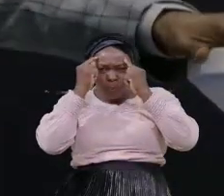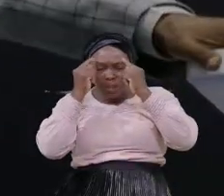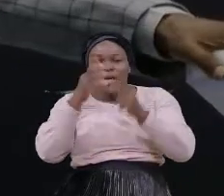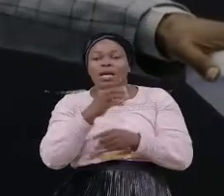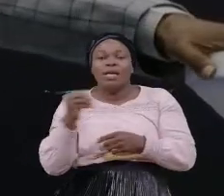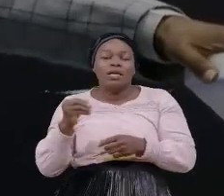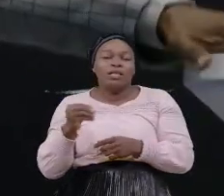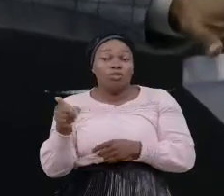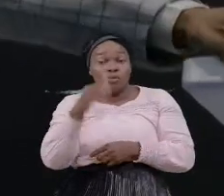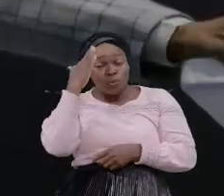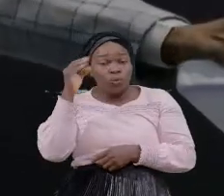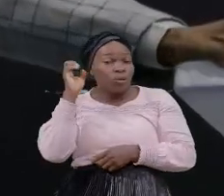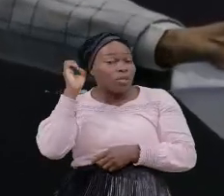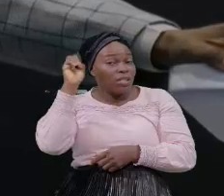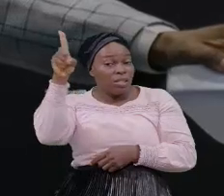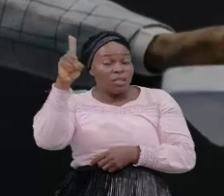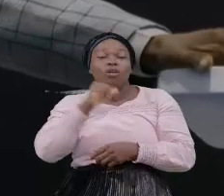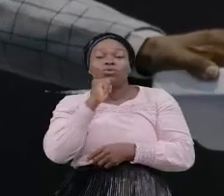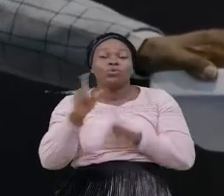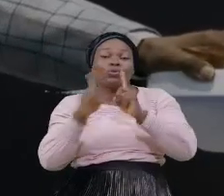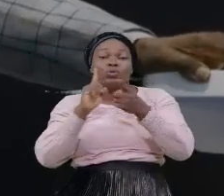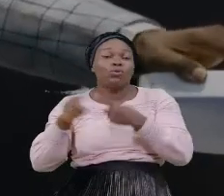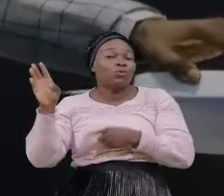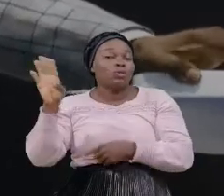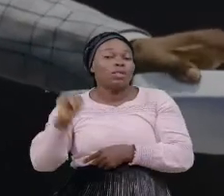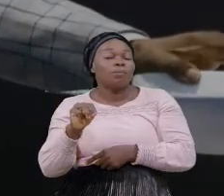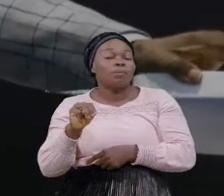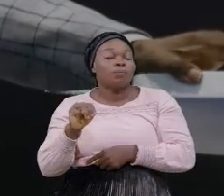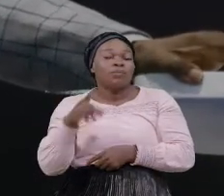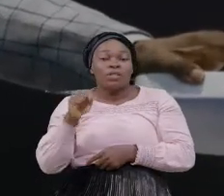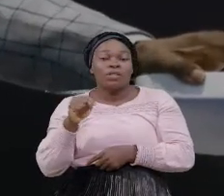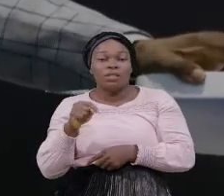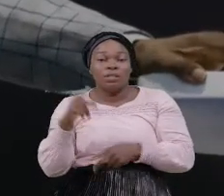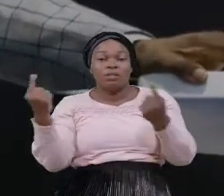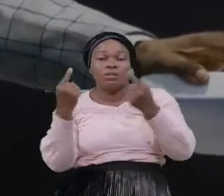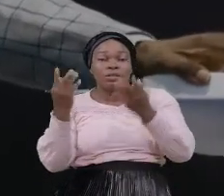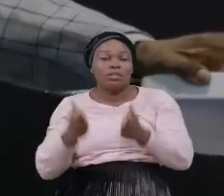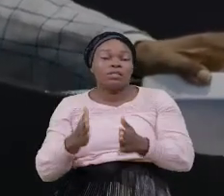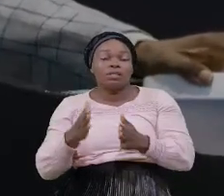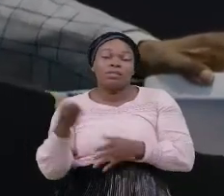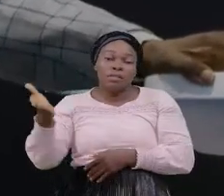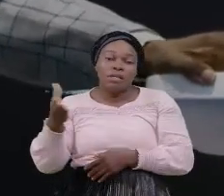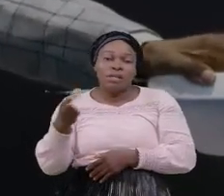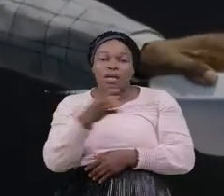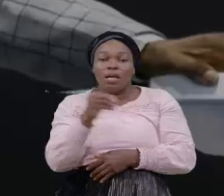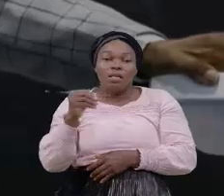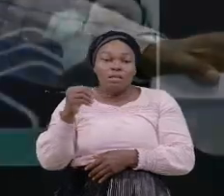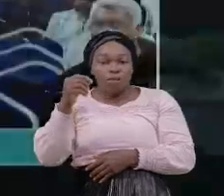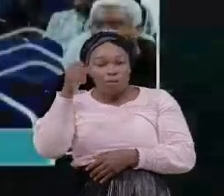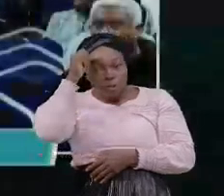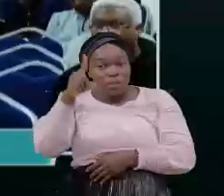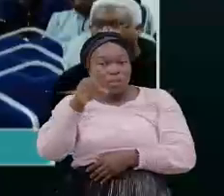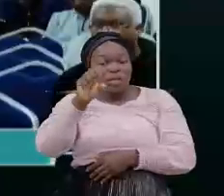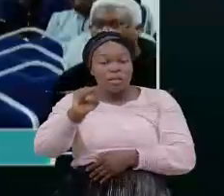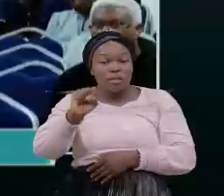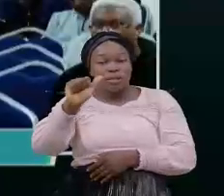them, those Pharisees, those Sadducees, you understand, Sadducees, sad, you see?